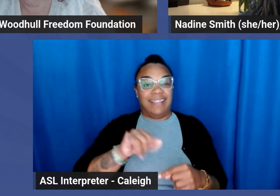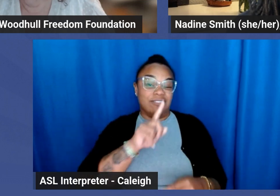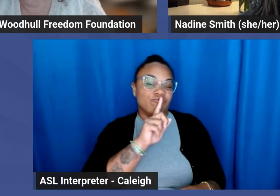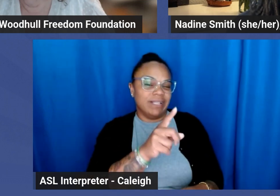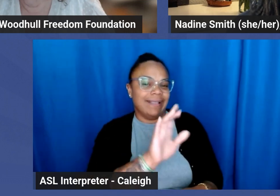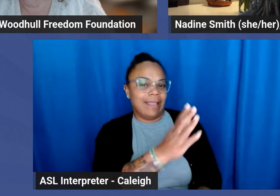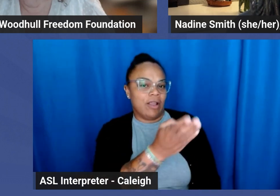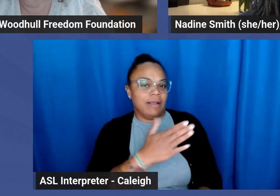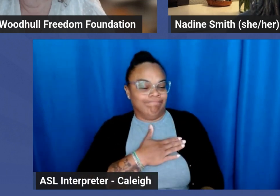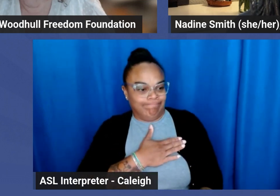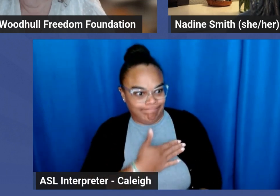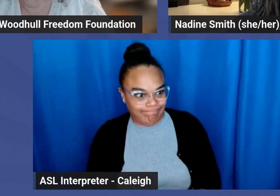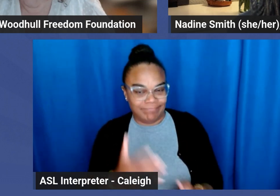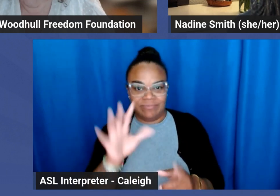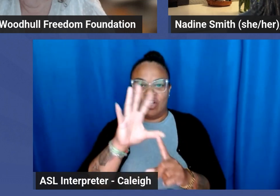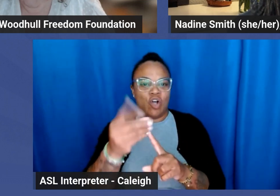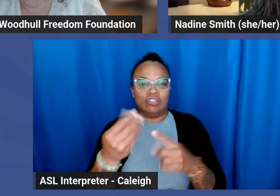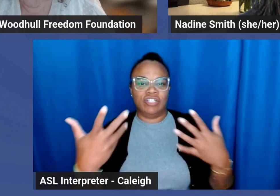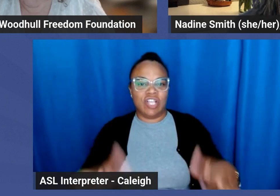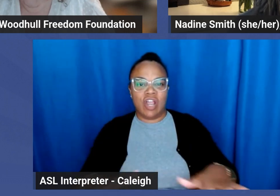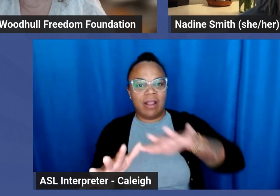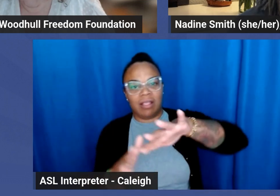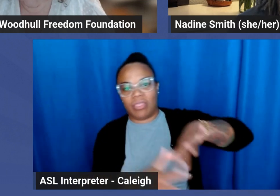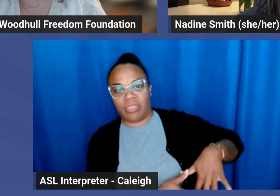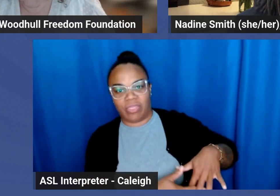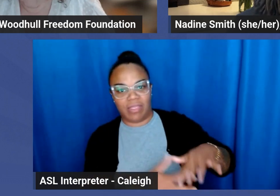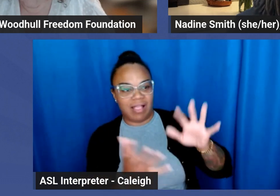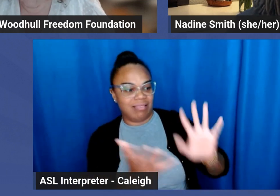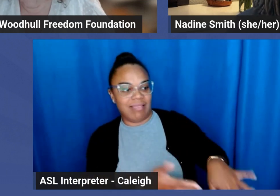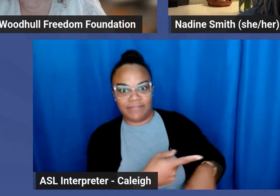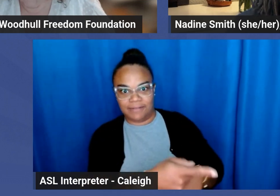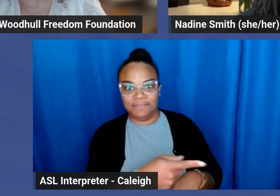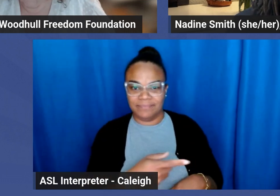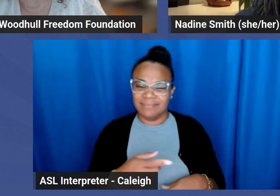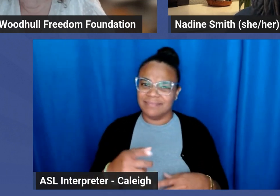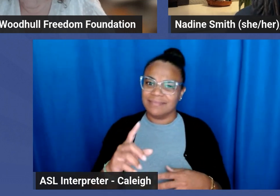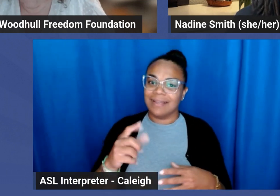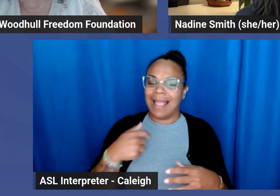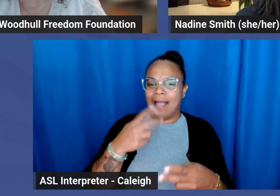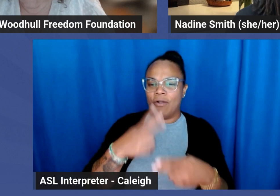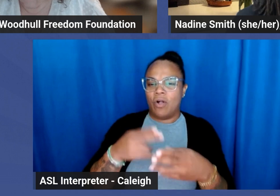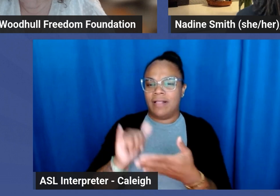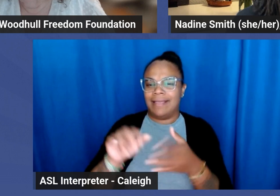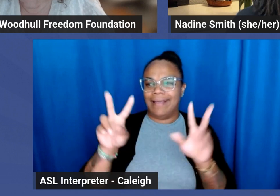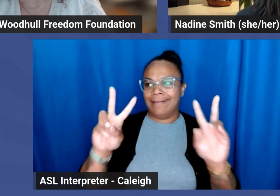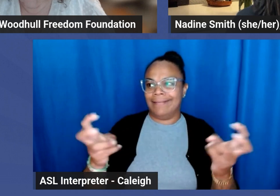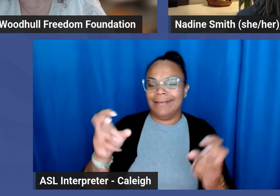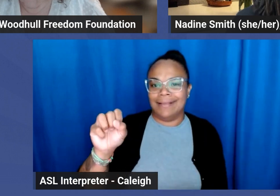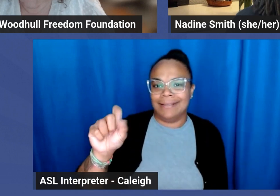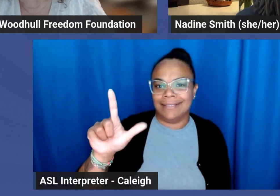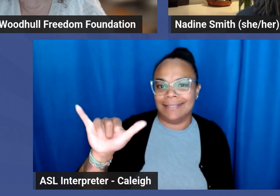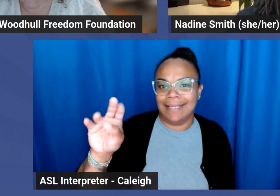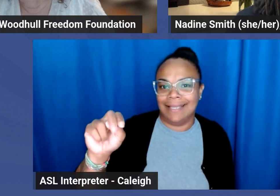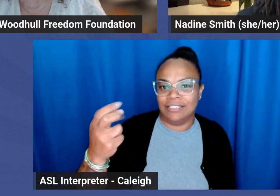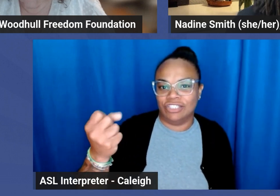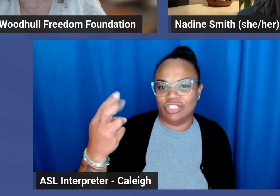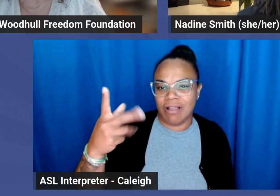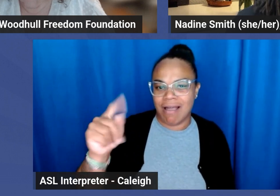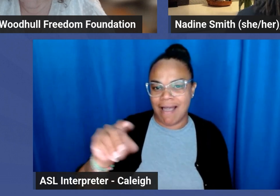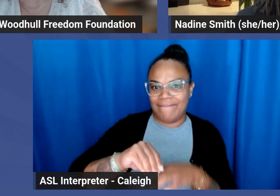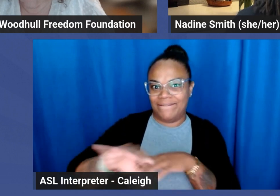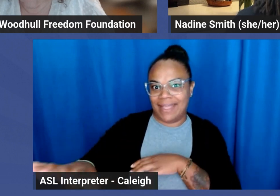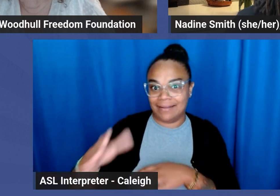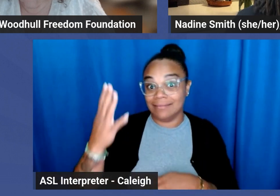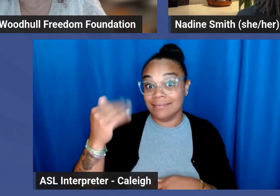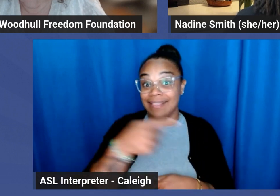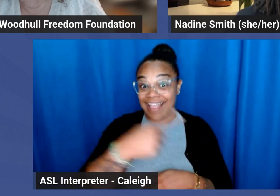and that it has what I would call a slingshot effect. They think they are pushing us backwards, but they're actually